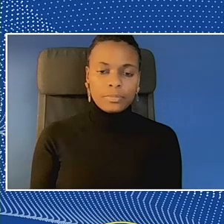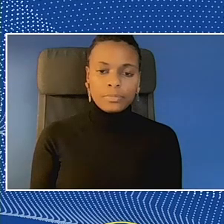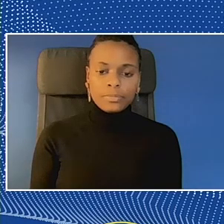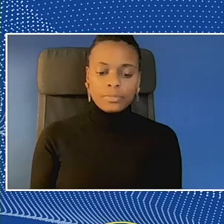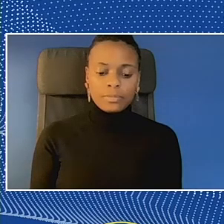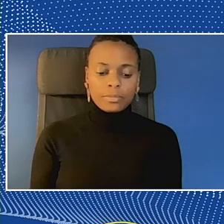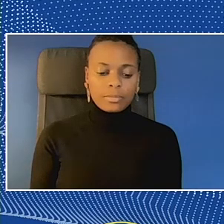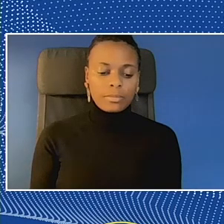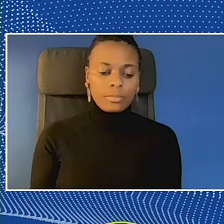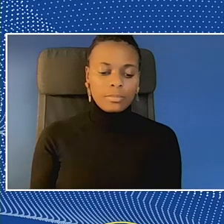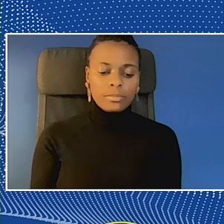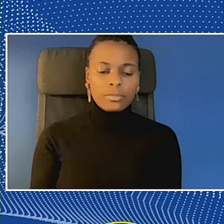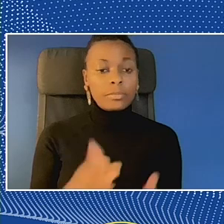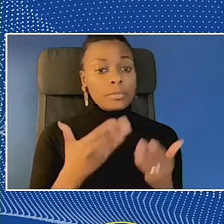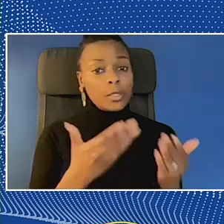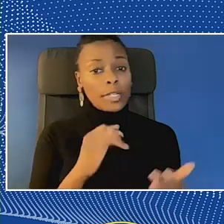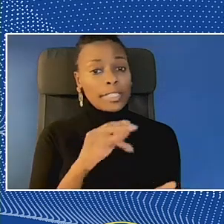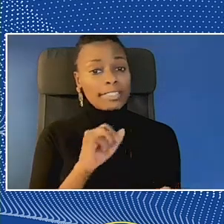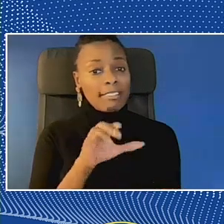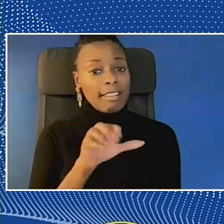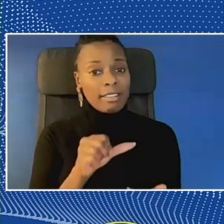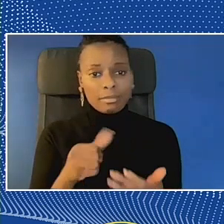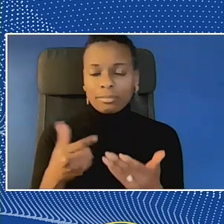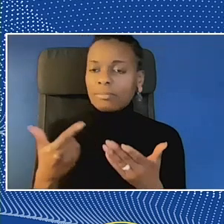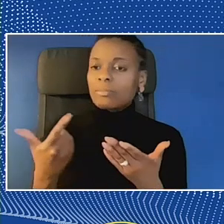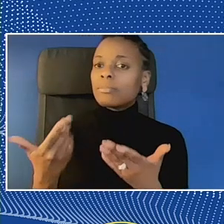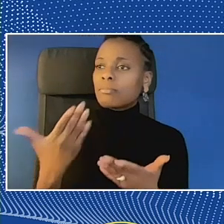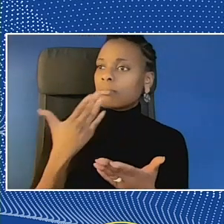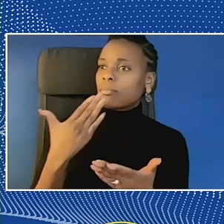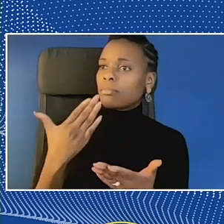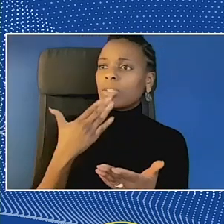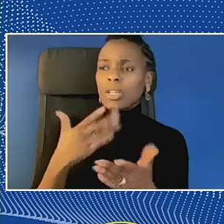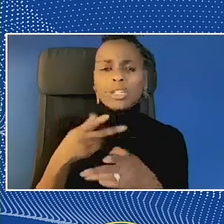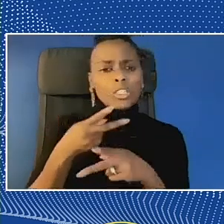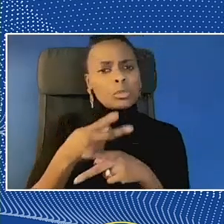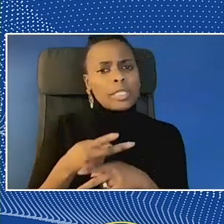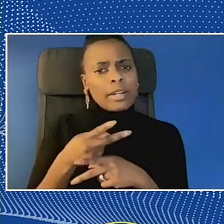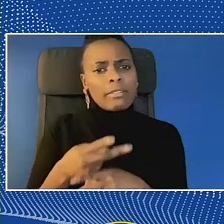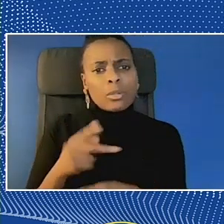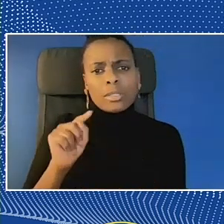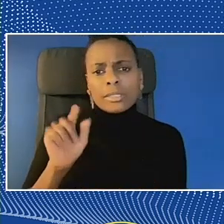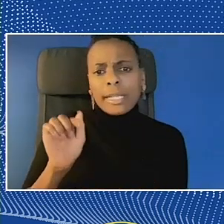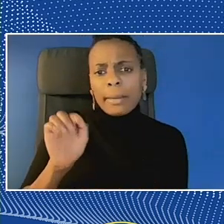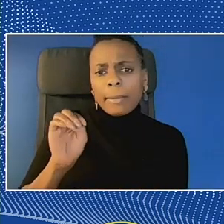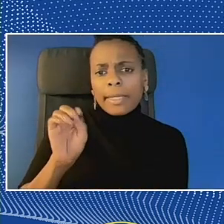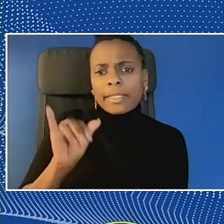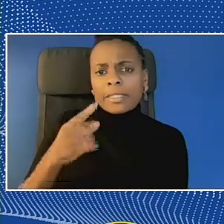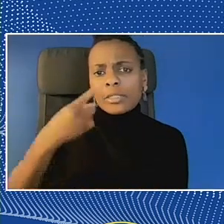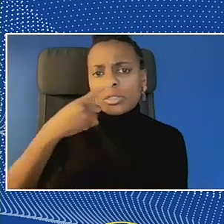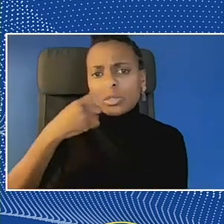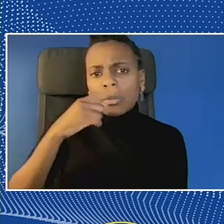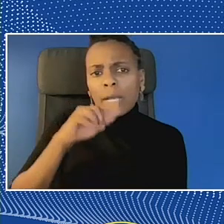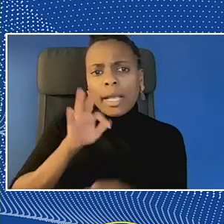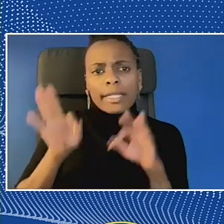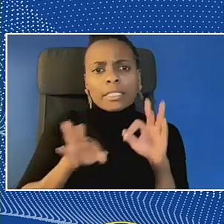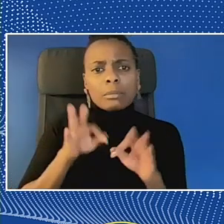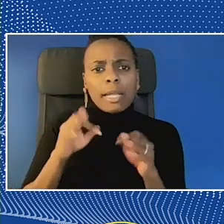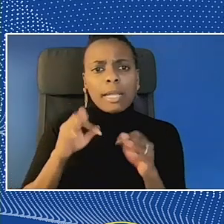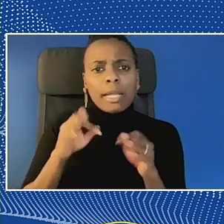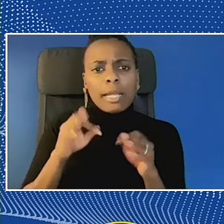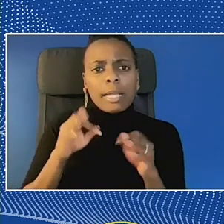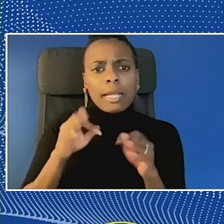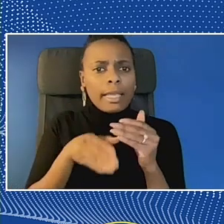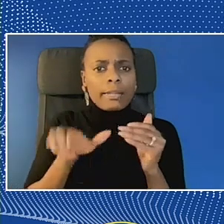Thanks, sorry, I was trying to catch you before you stopped the screen share. Could you, just to be really careful, Tammy, could you just go through one more time that end of C that was not the same